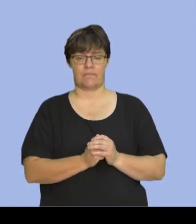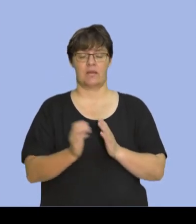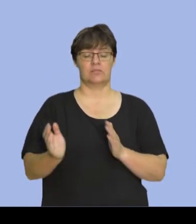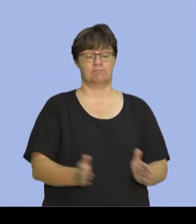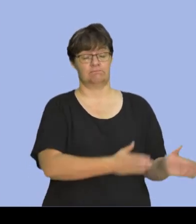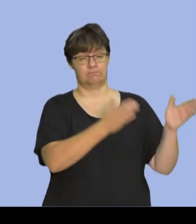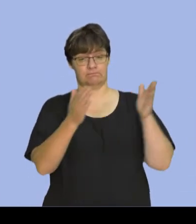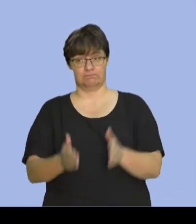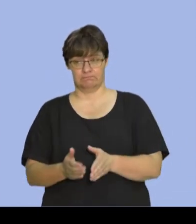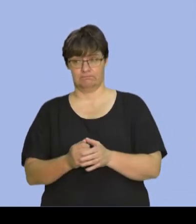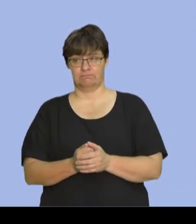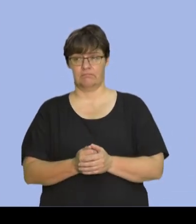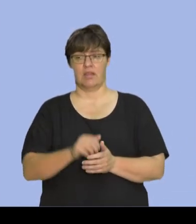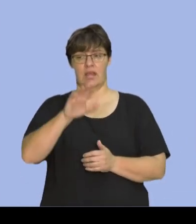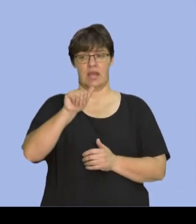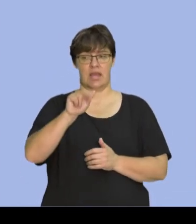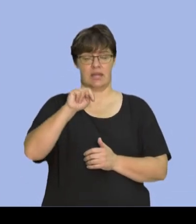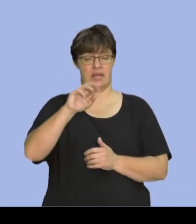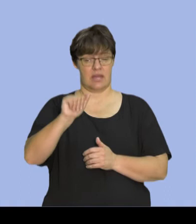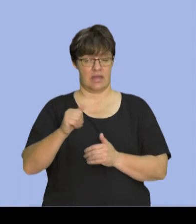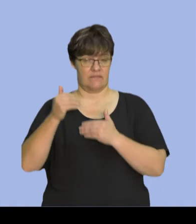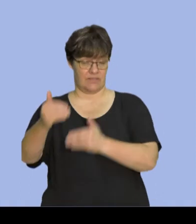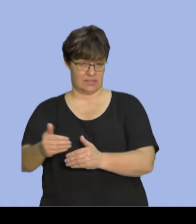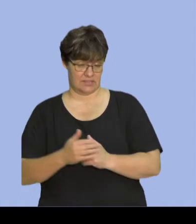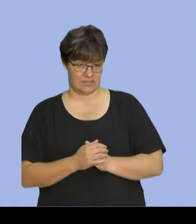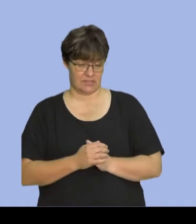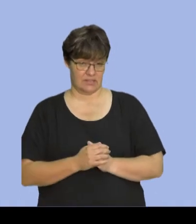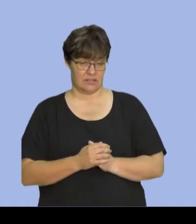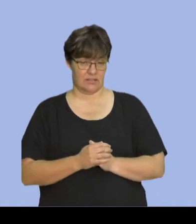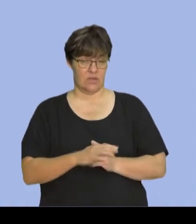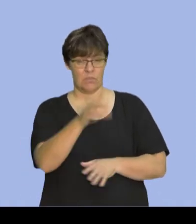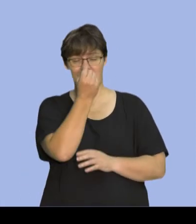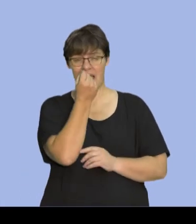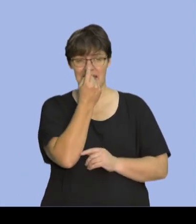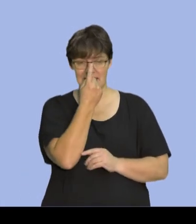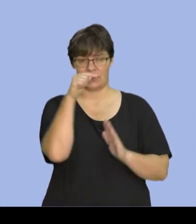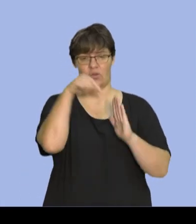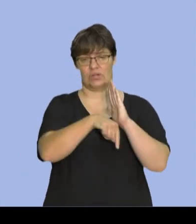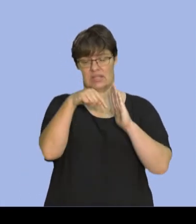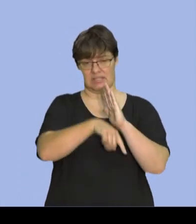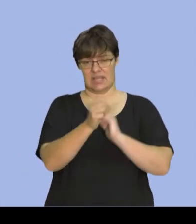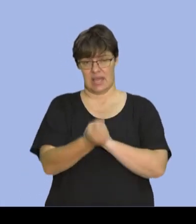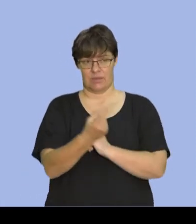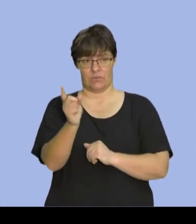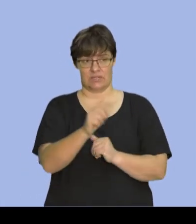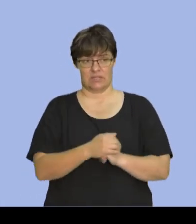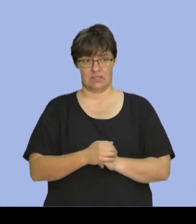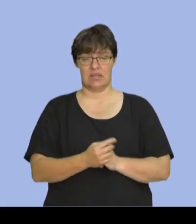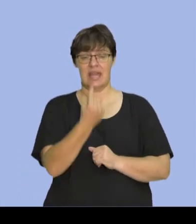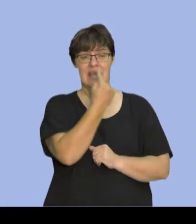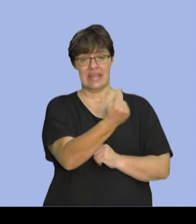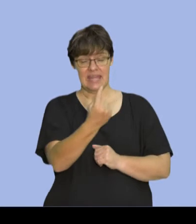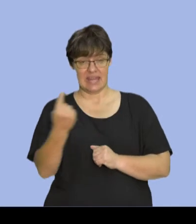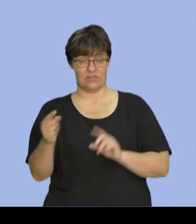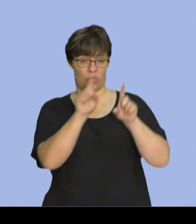As we get into the next phase, which is anaphase, we need to understand the context of what happens. So each chromosome